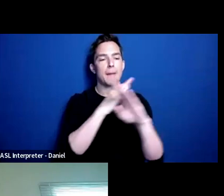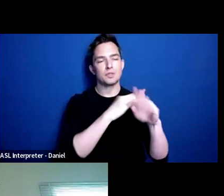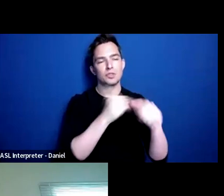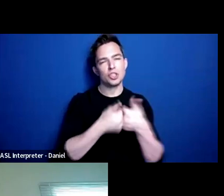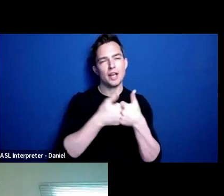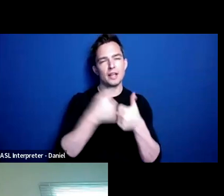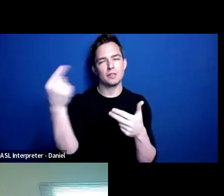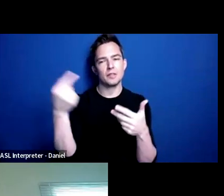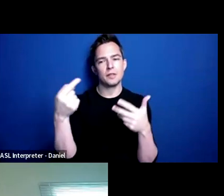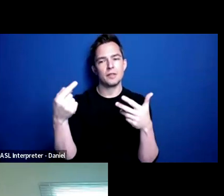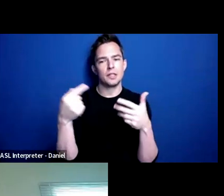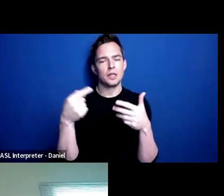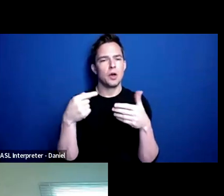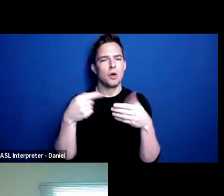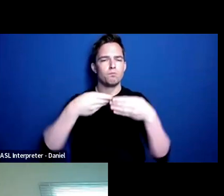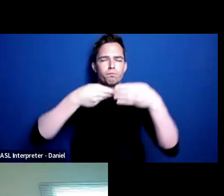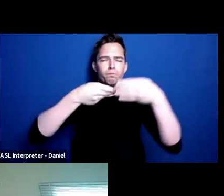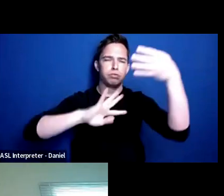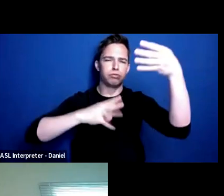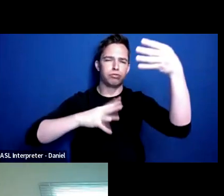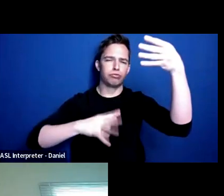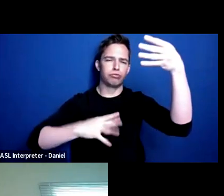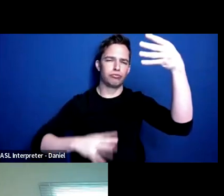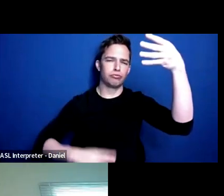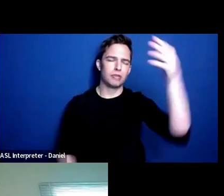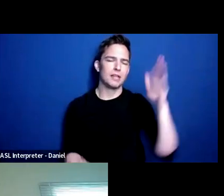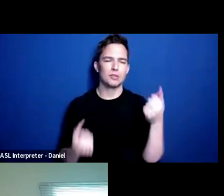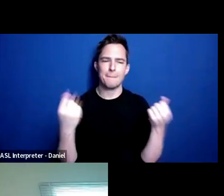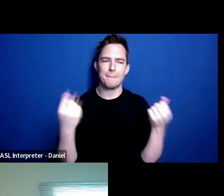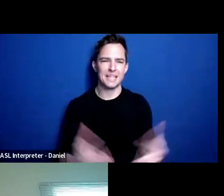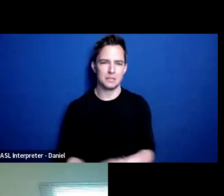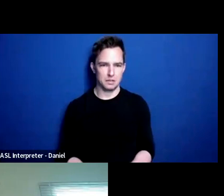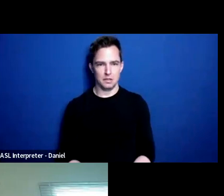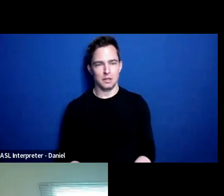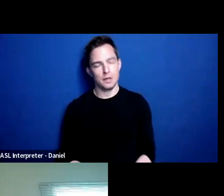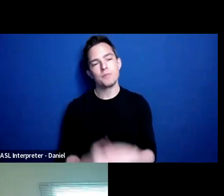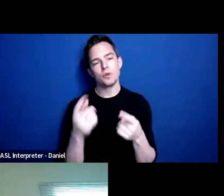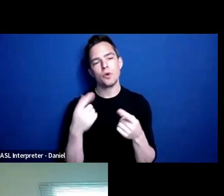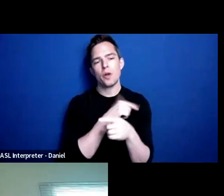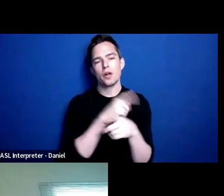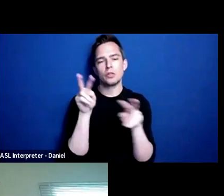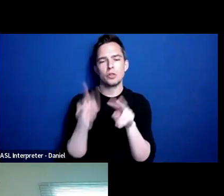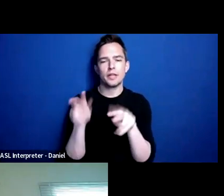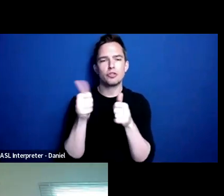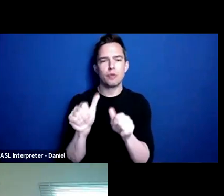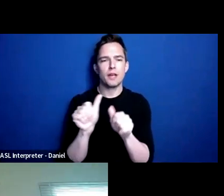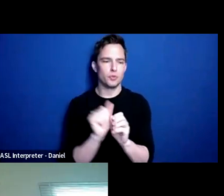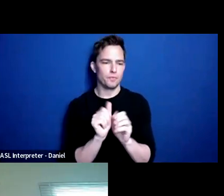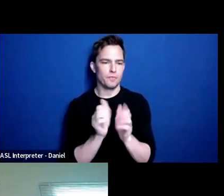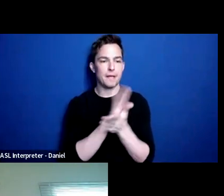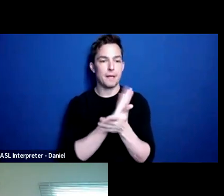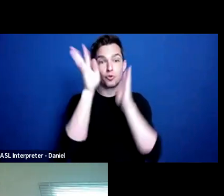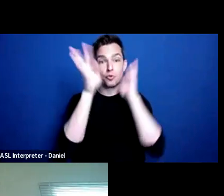challenges are innumerable. There's many of them. And so what we are looking to do is to be as creative and